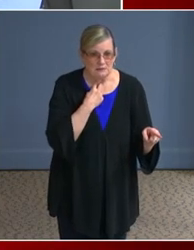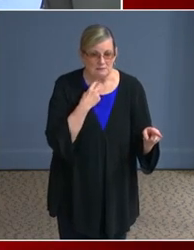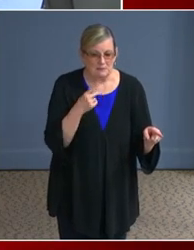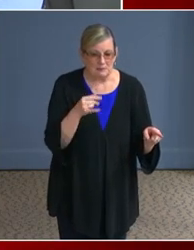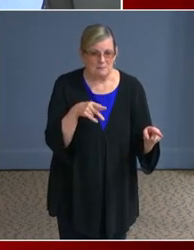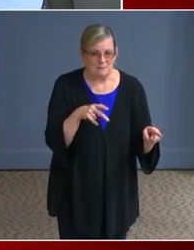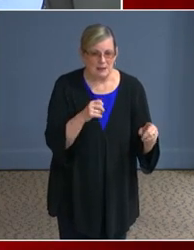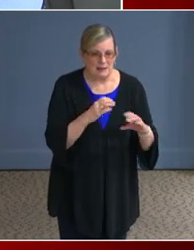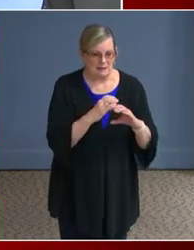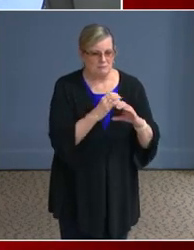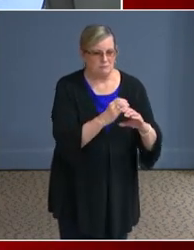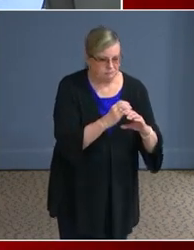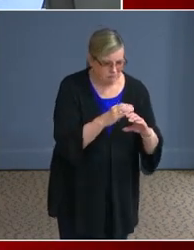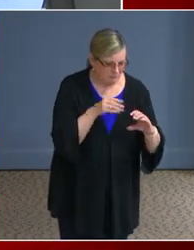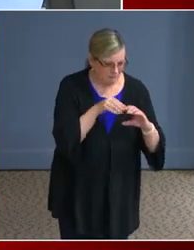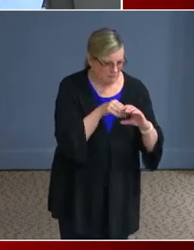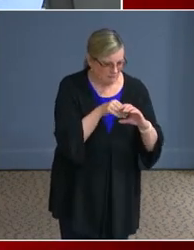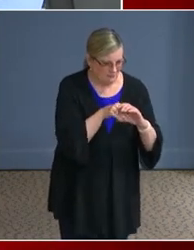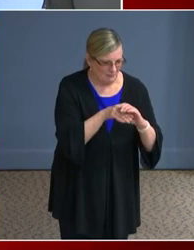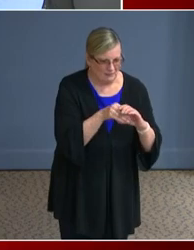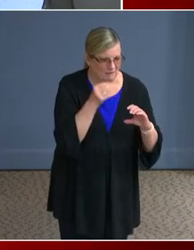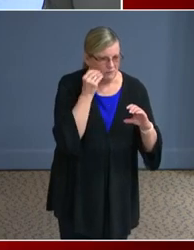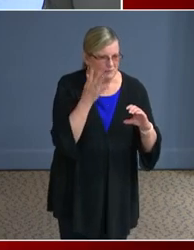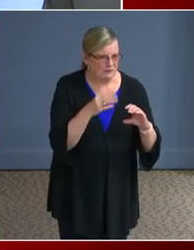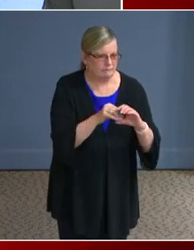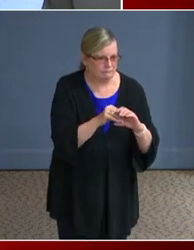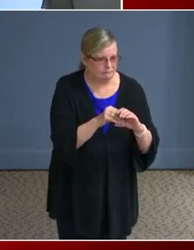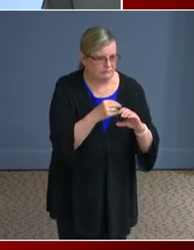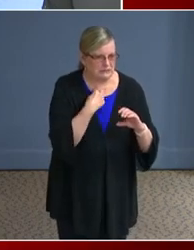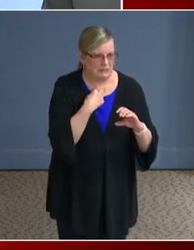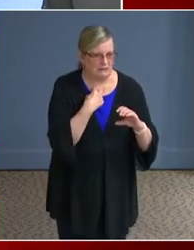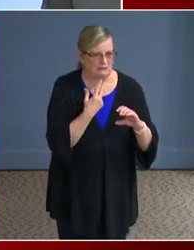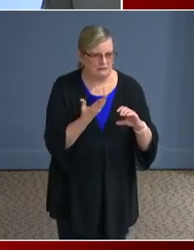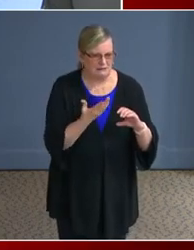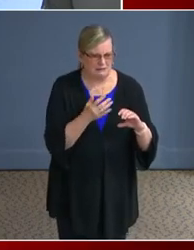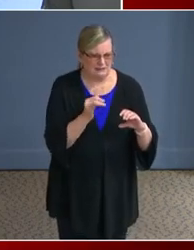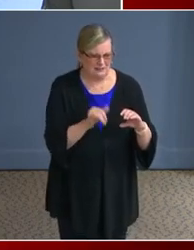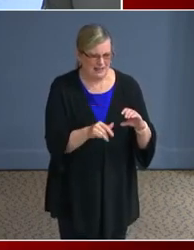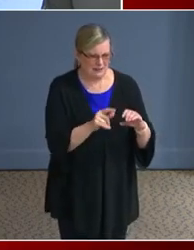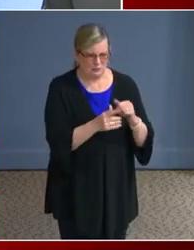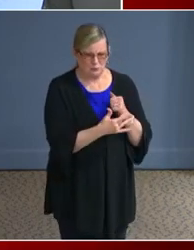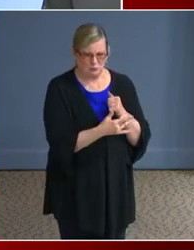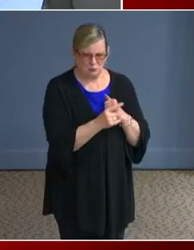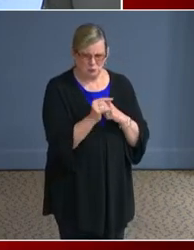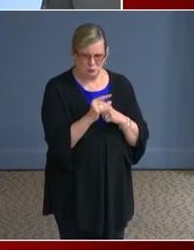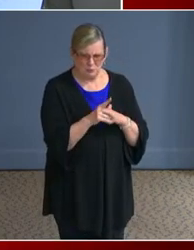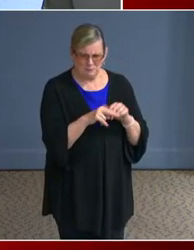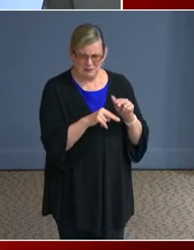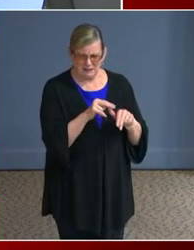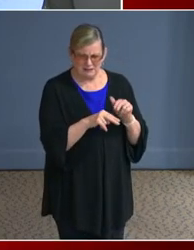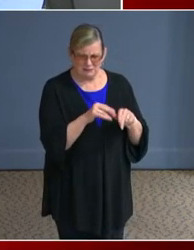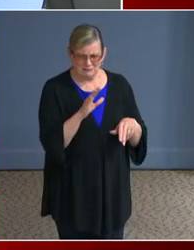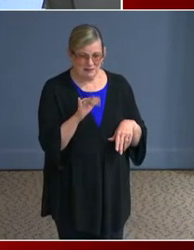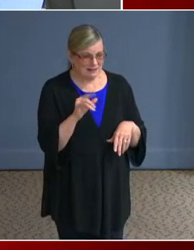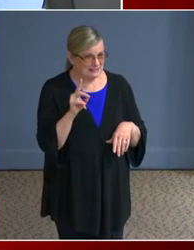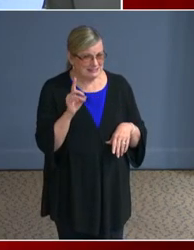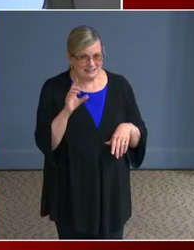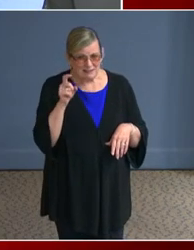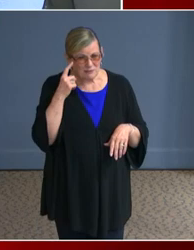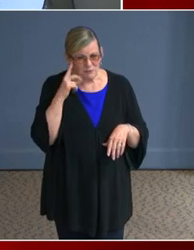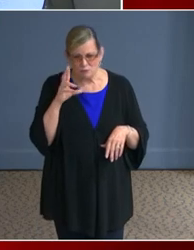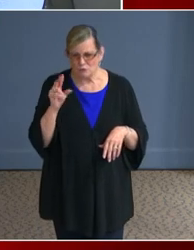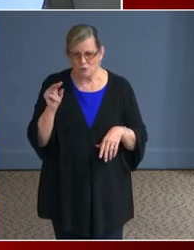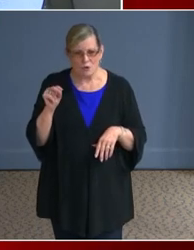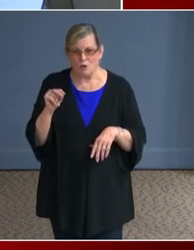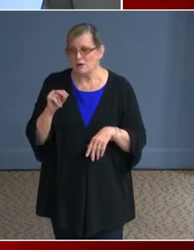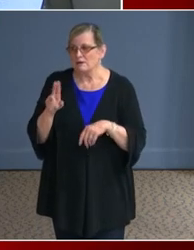And is this a tool that's built by the DC government? It is not. It is not. It is a national tool. that many